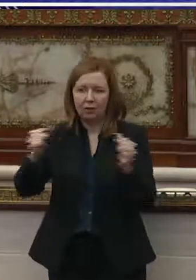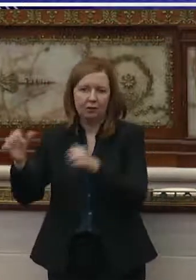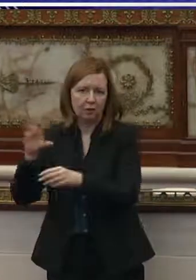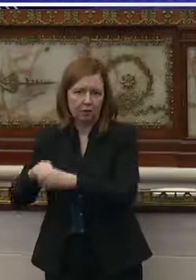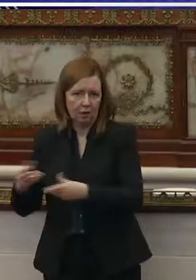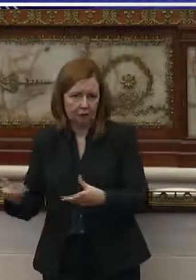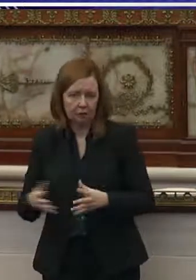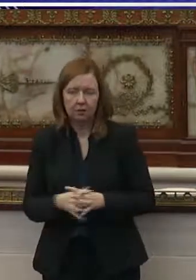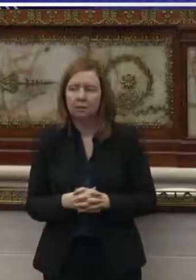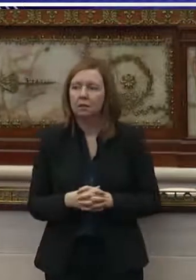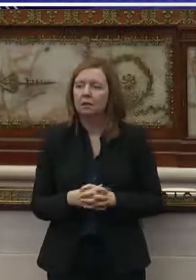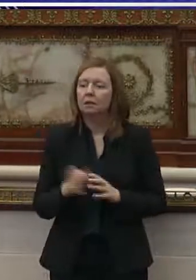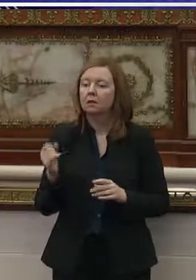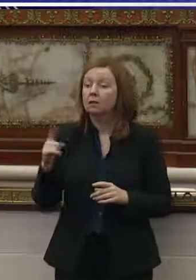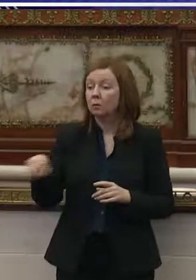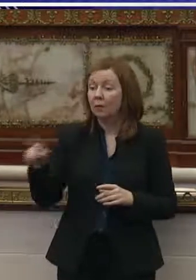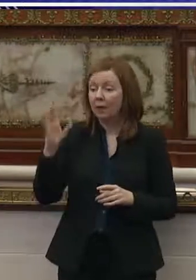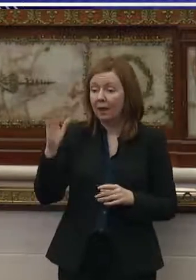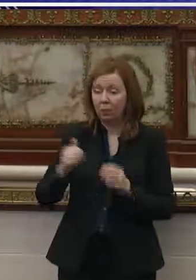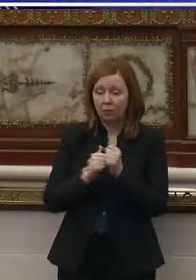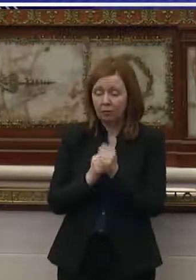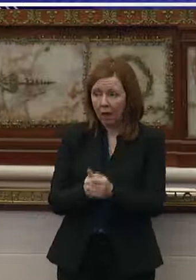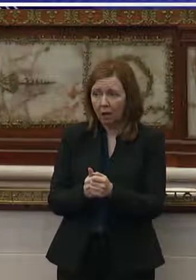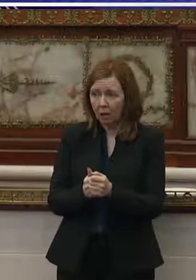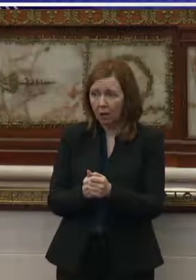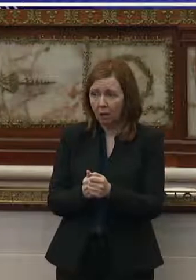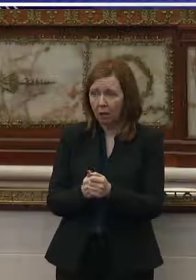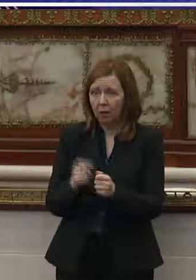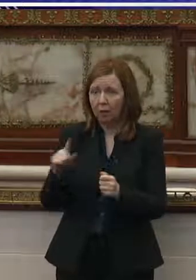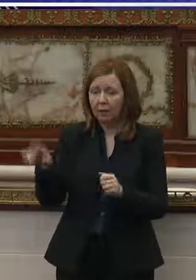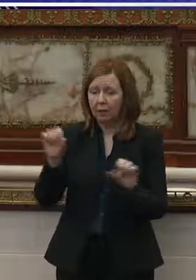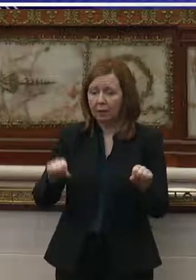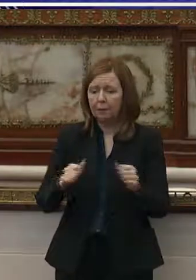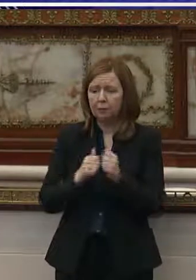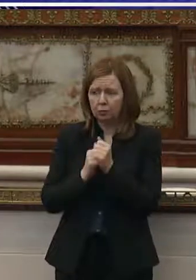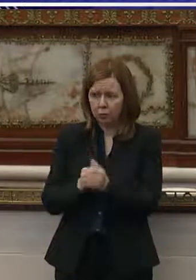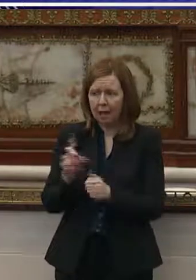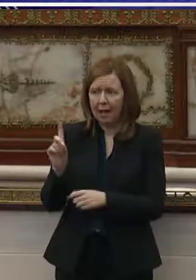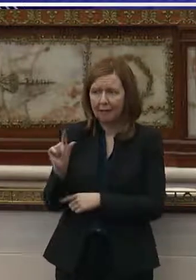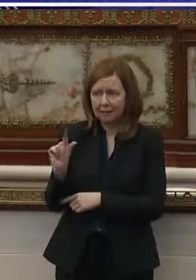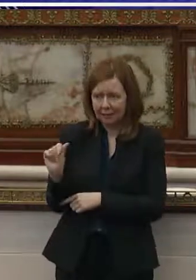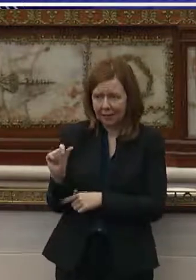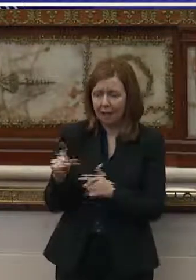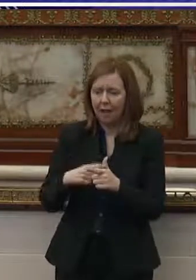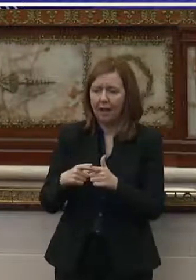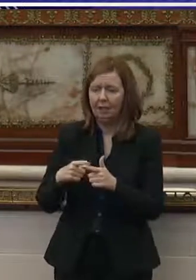involved. And so they'll be